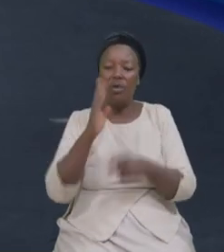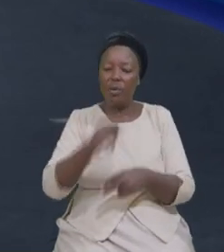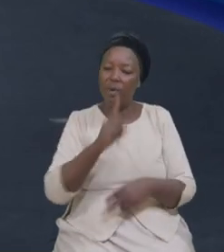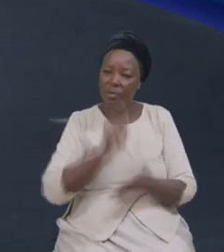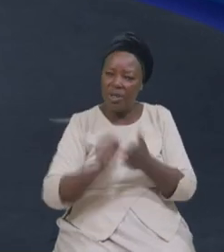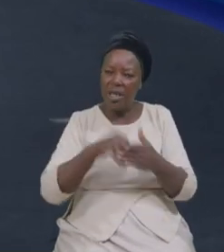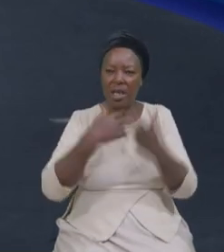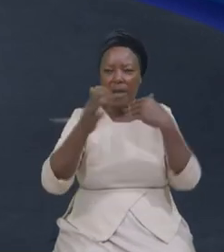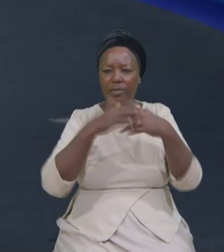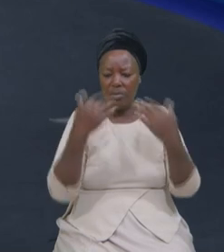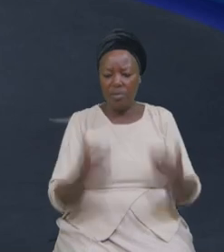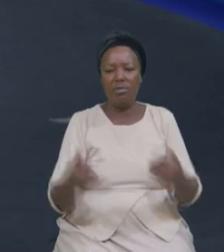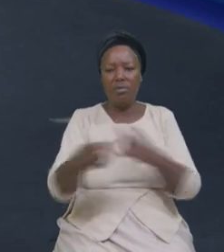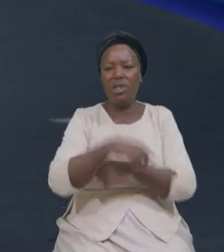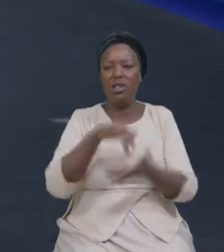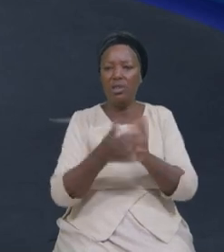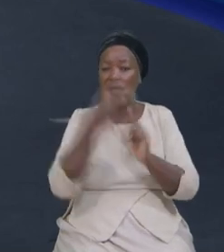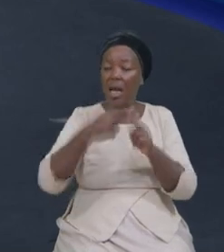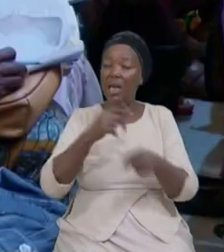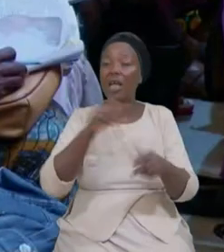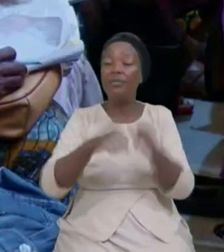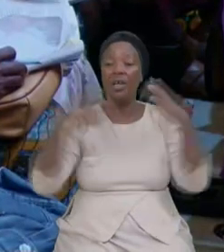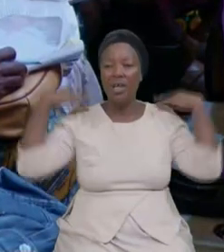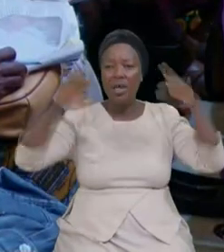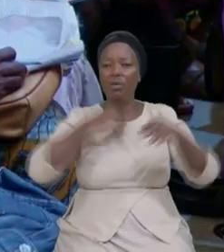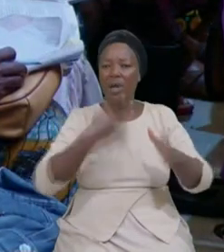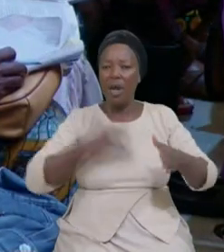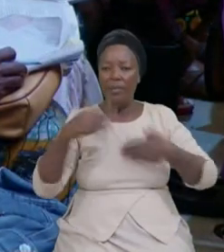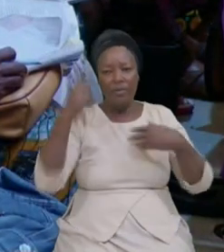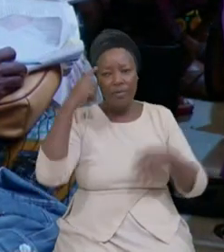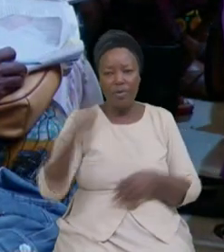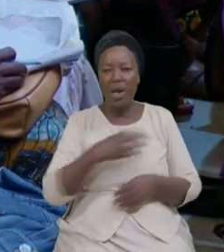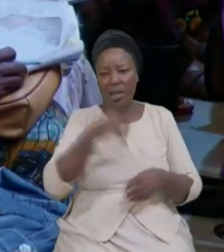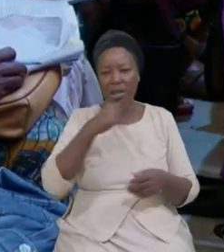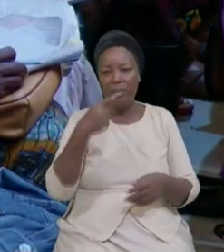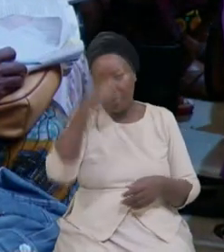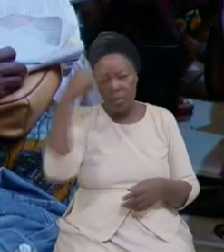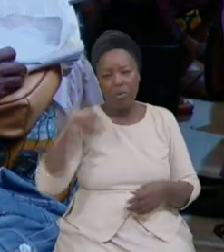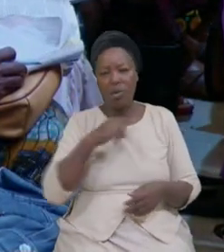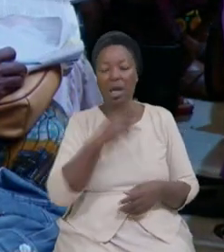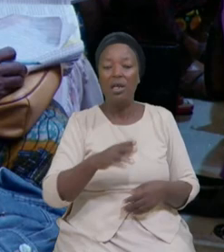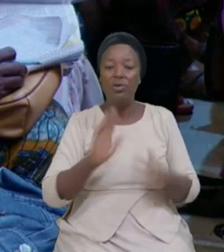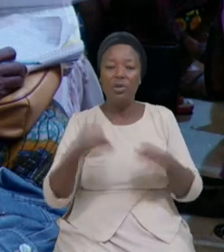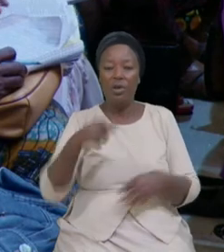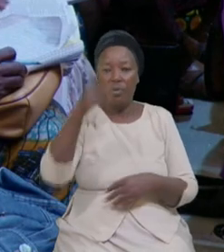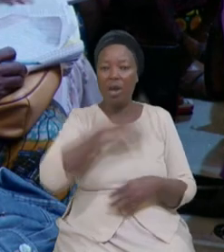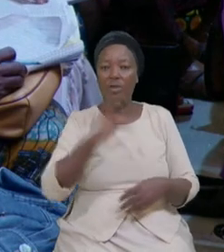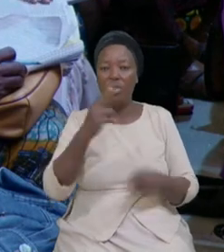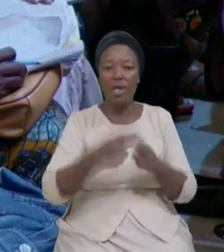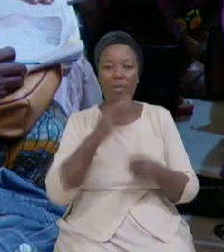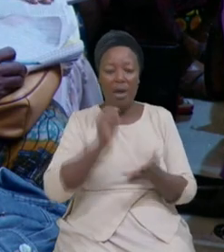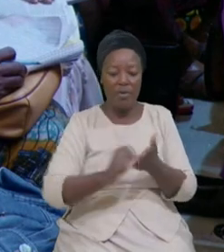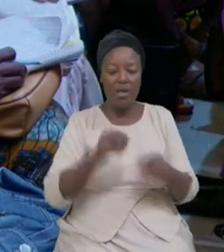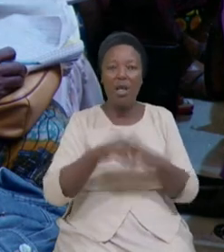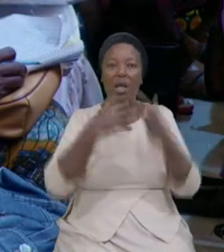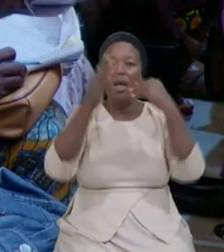heaven, and angels will rejoice because of you. It says, because we're children of God, our names are written in heaven, we're